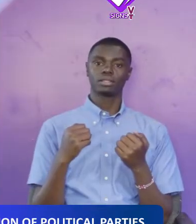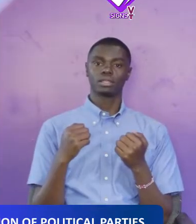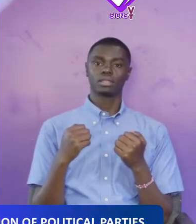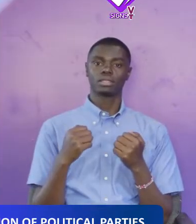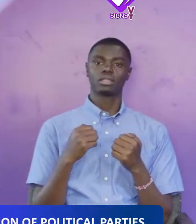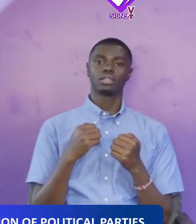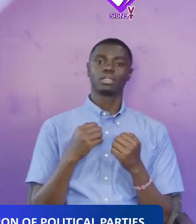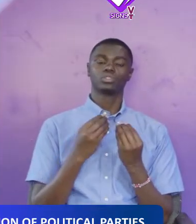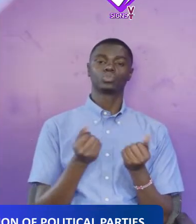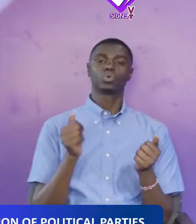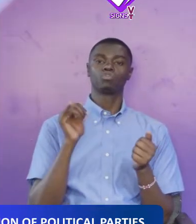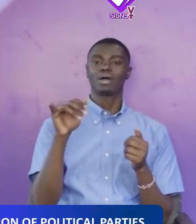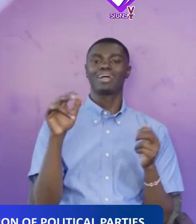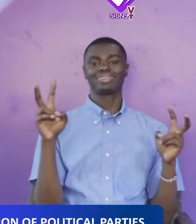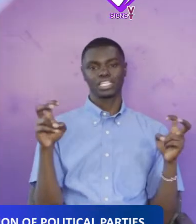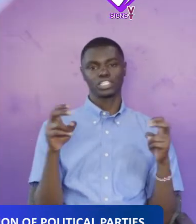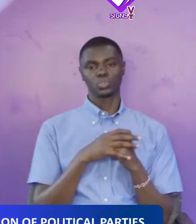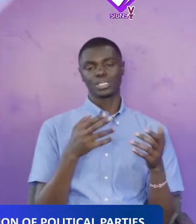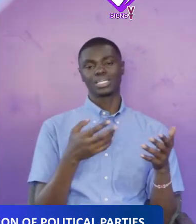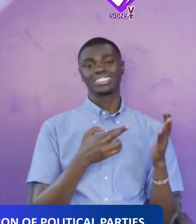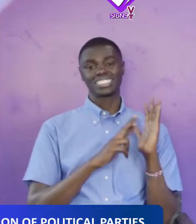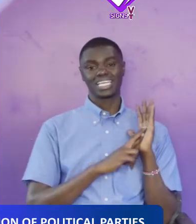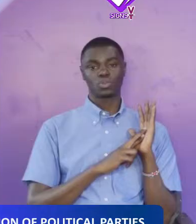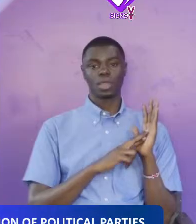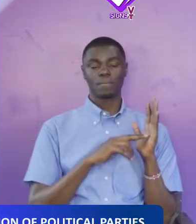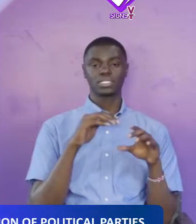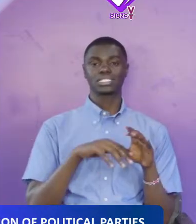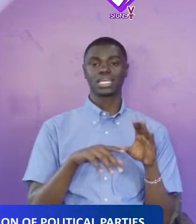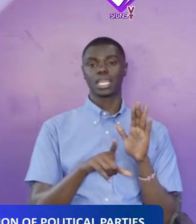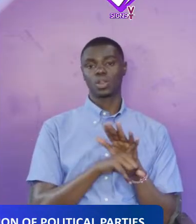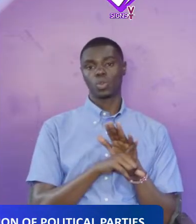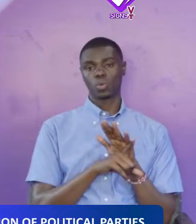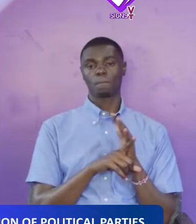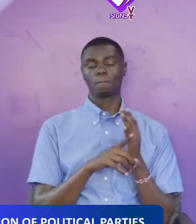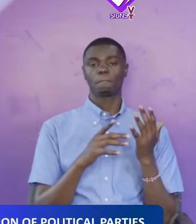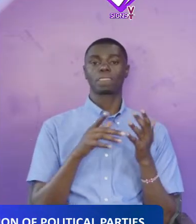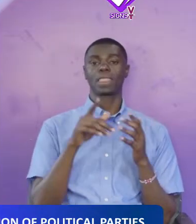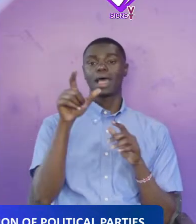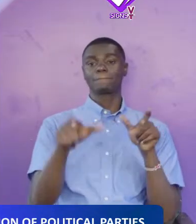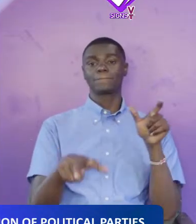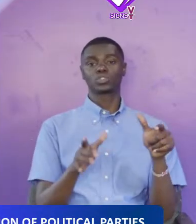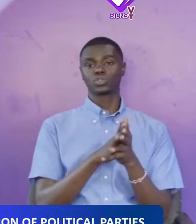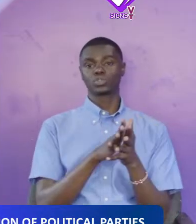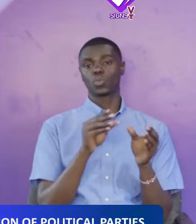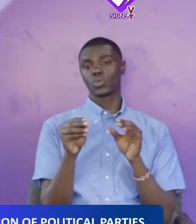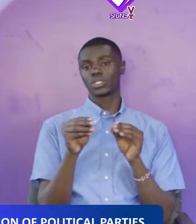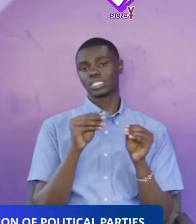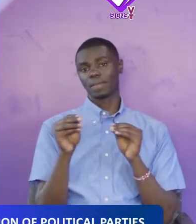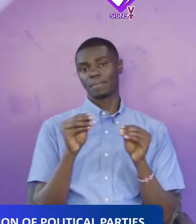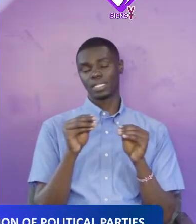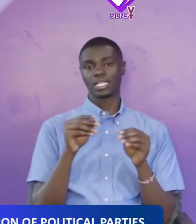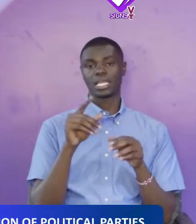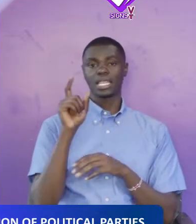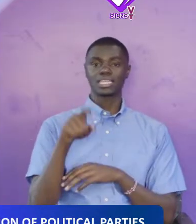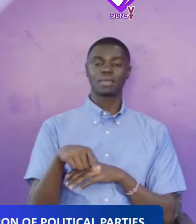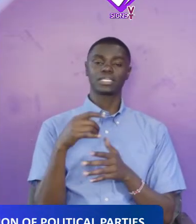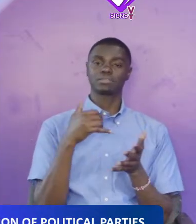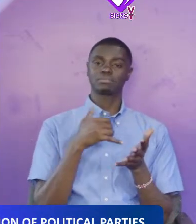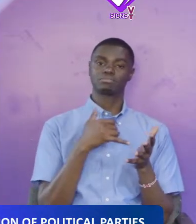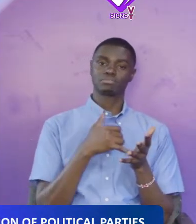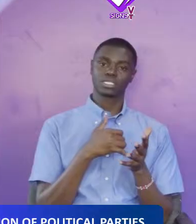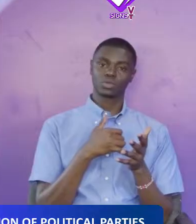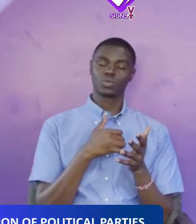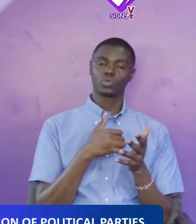with that issue, because it's a requirement in law that persons with disabilities are supposed to be included in